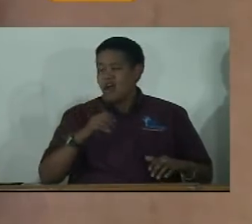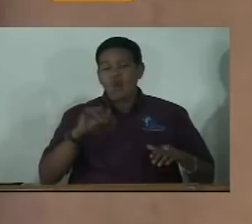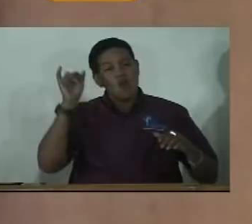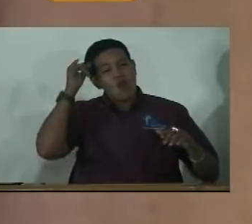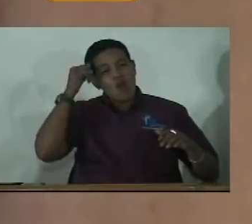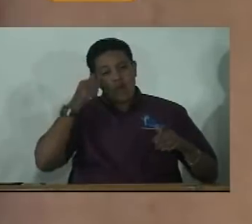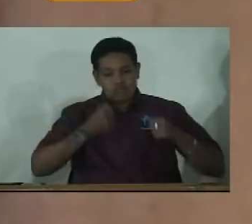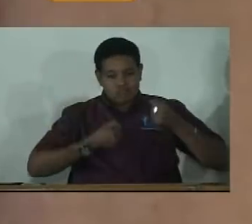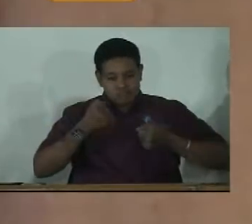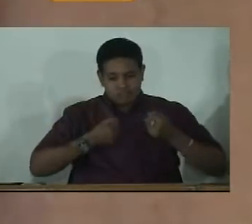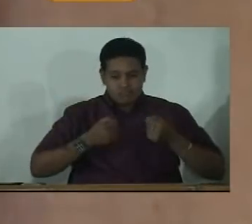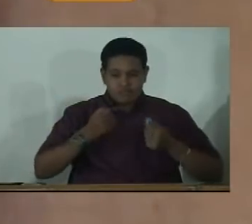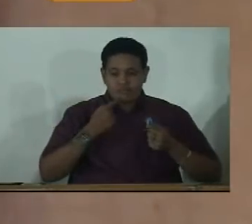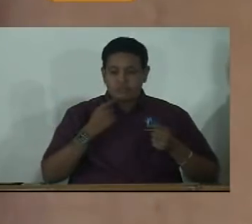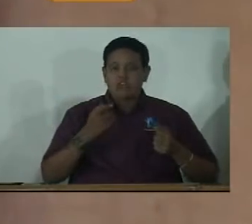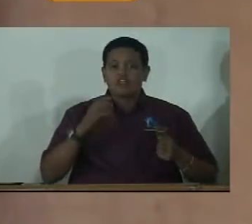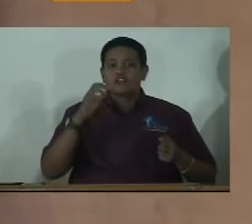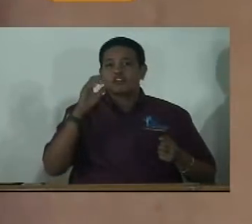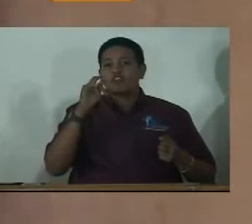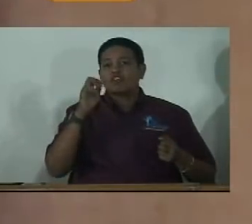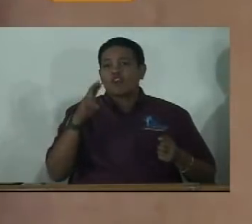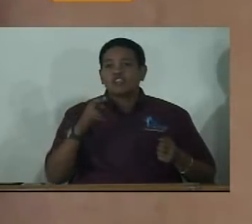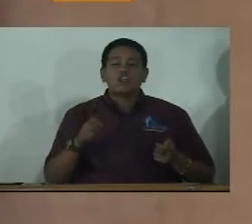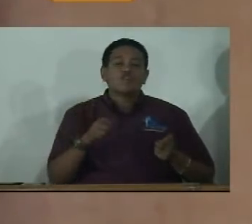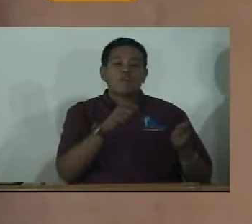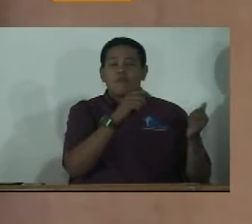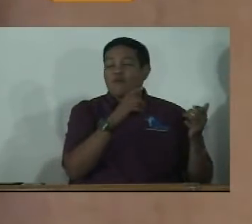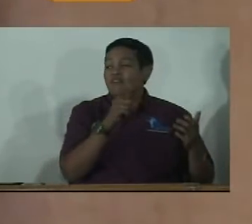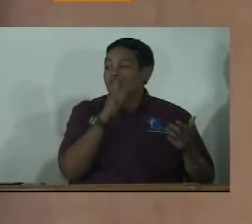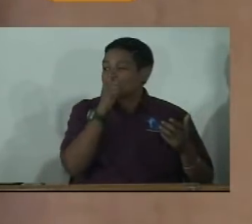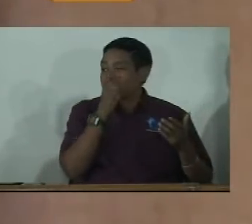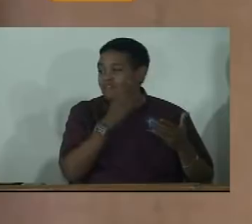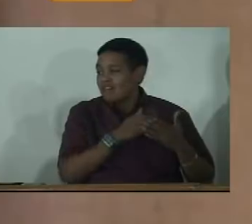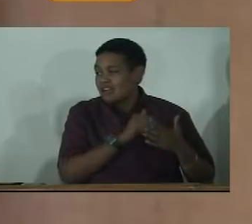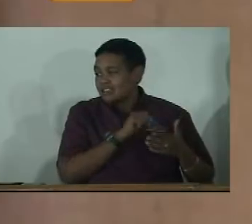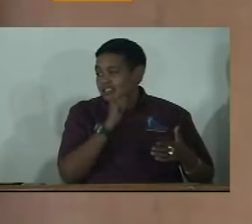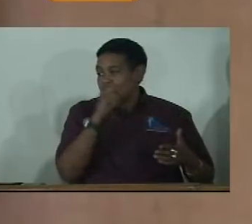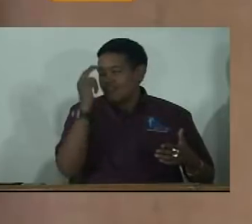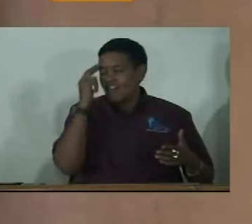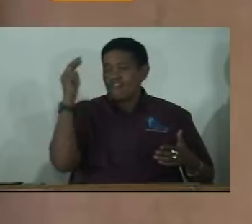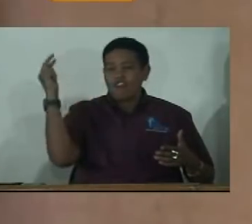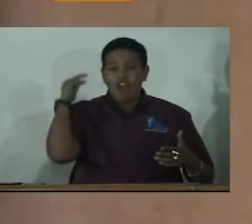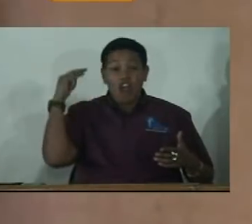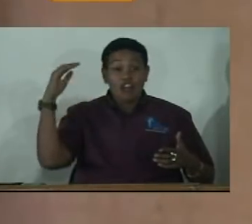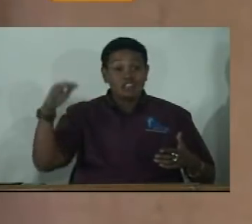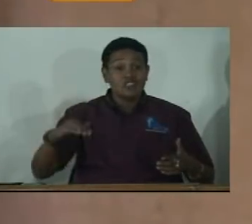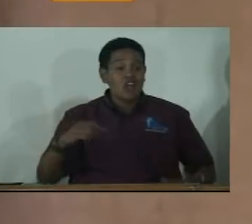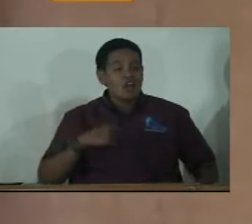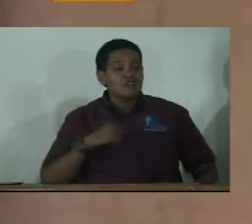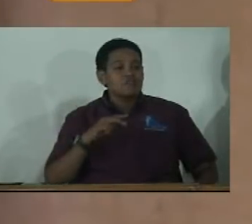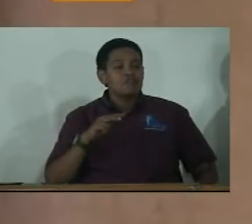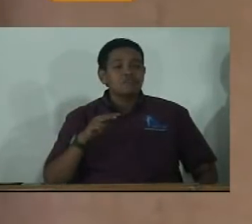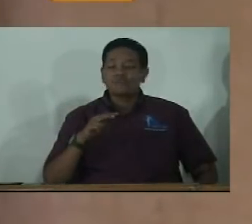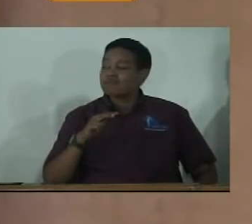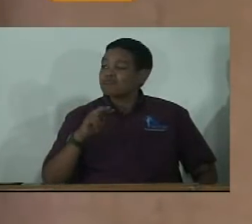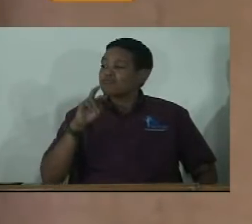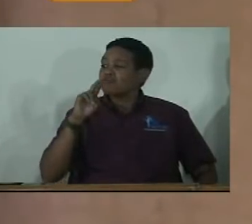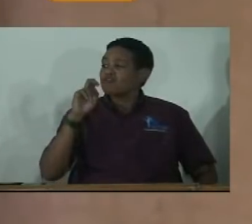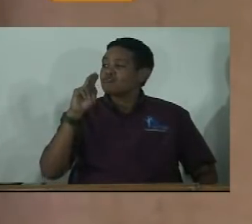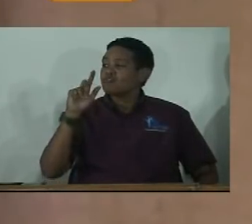automatic cluster removal, etc. In fact, I recall as a child when Raul